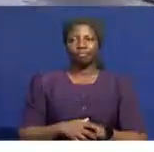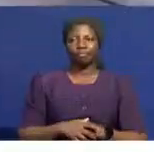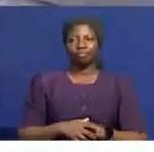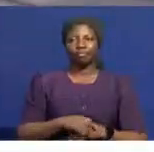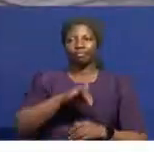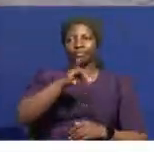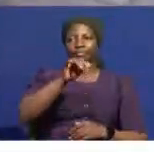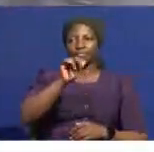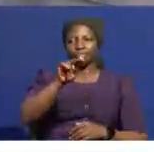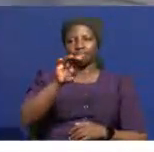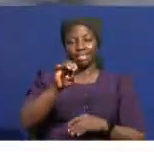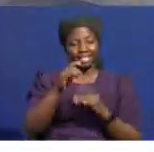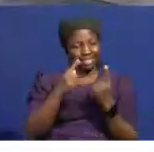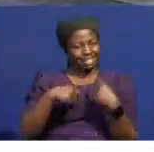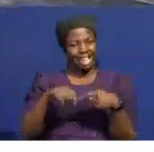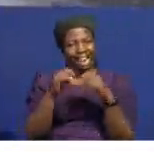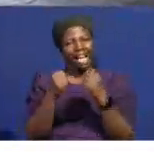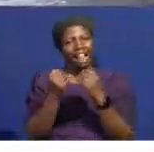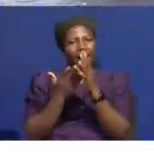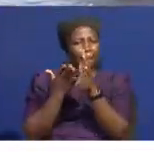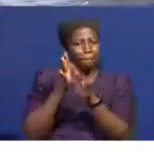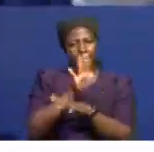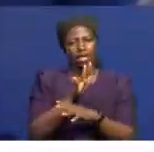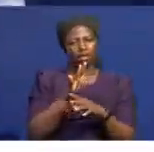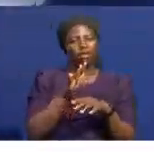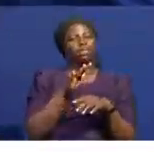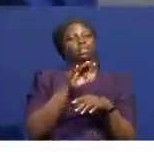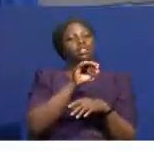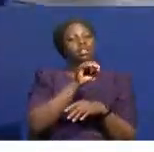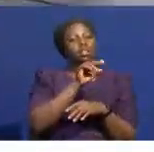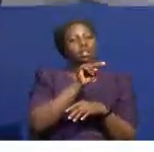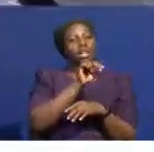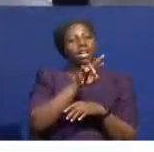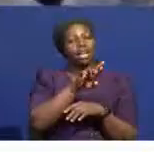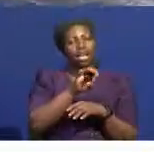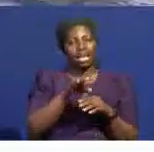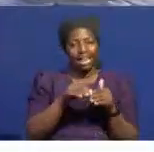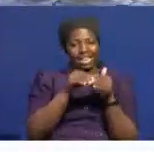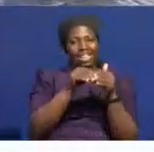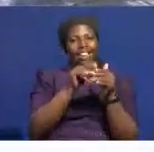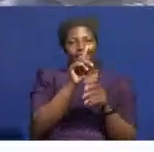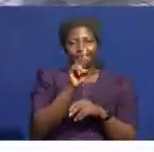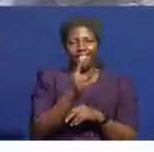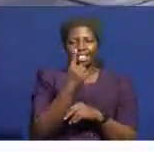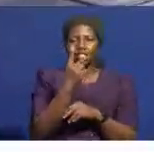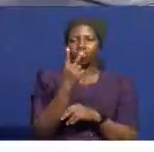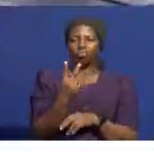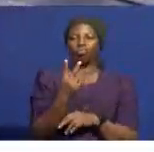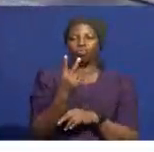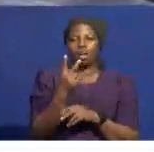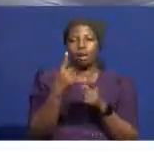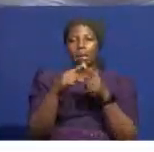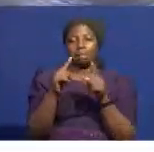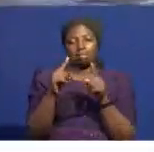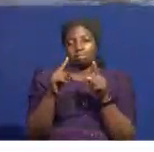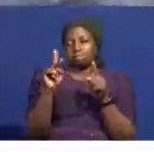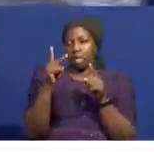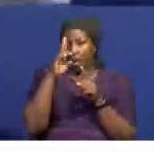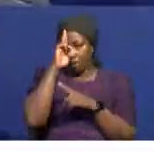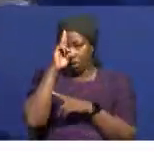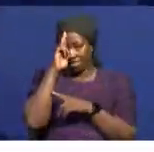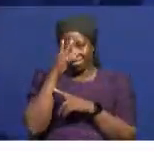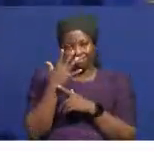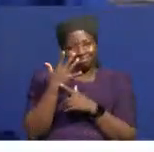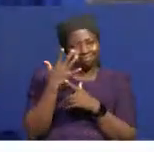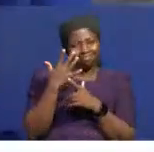Jen Wangare tried hard to come back after Ongare dominated the first two rounds, but the Kenya Police pugilist could not relent on her way to